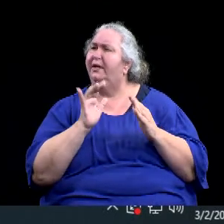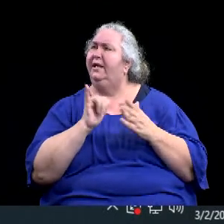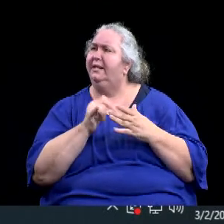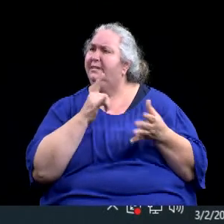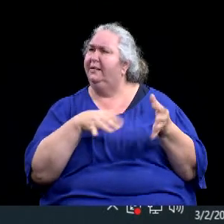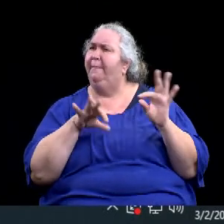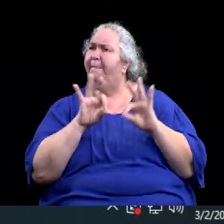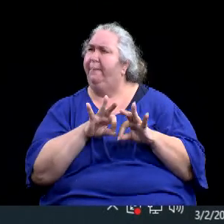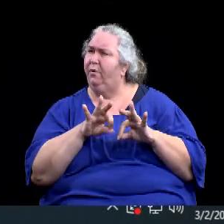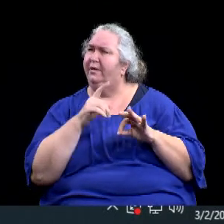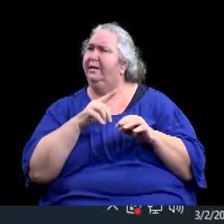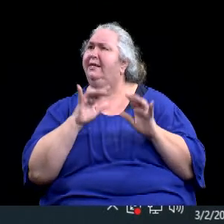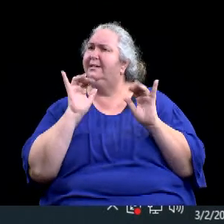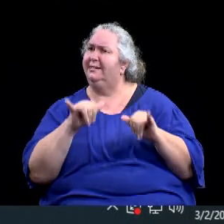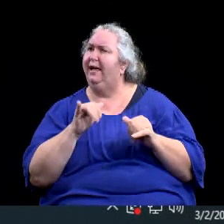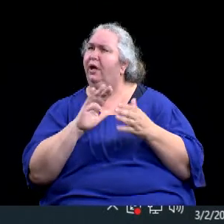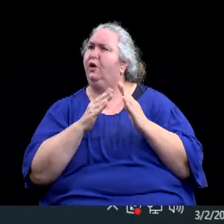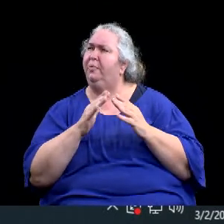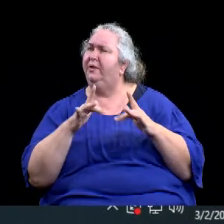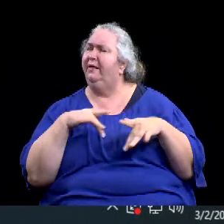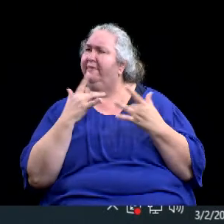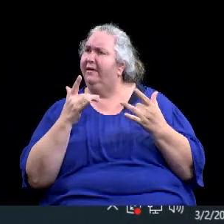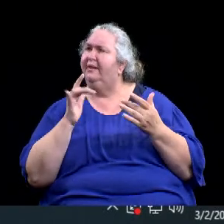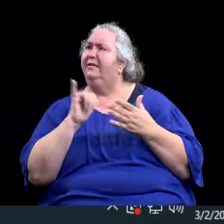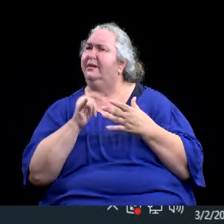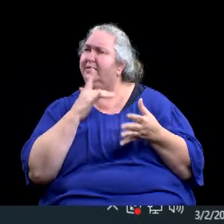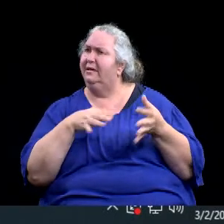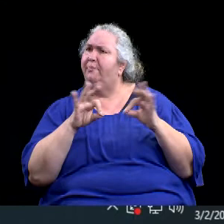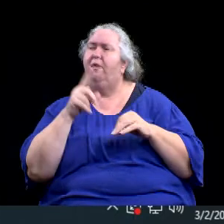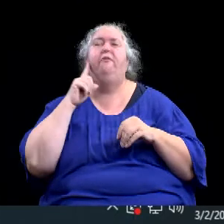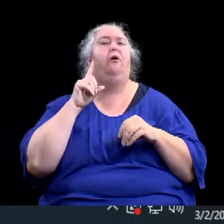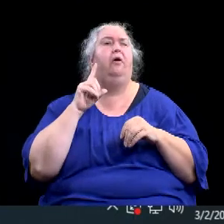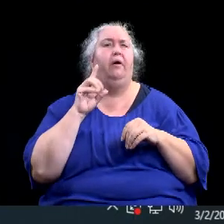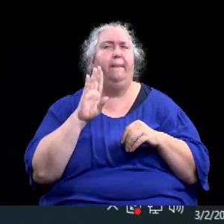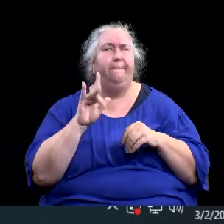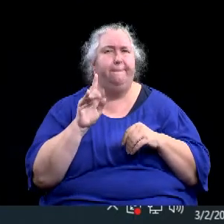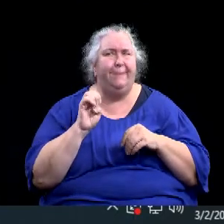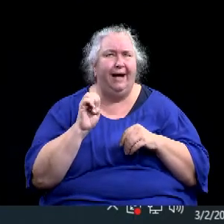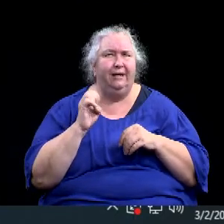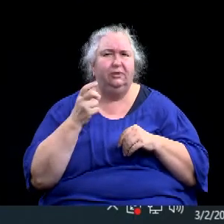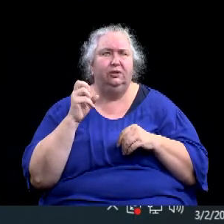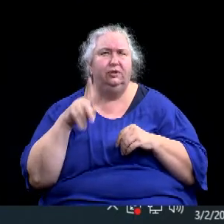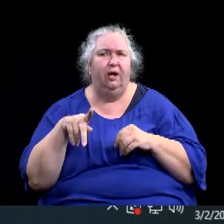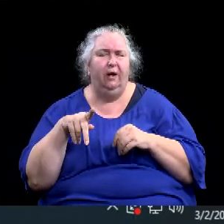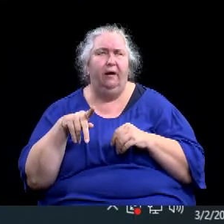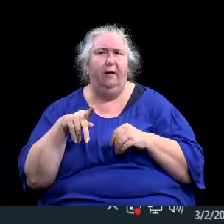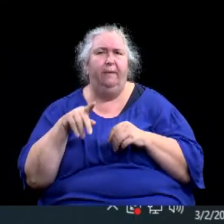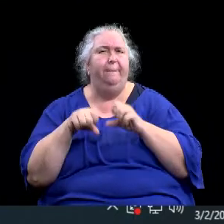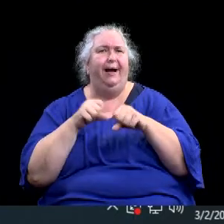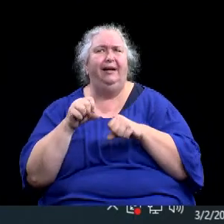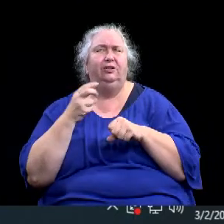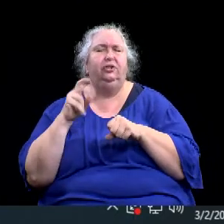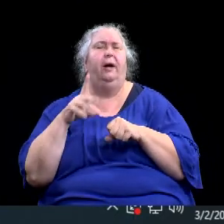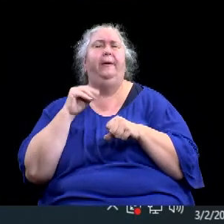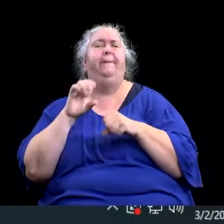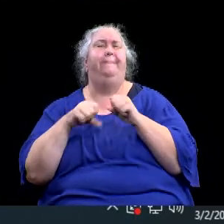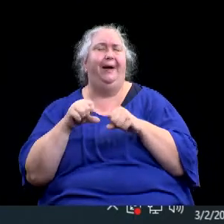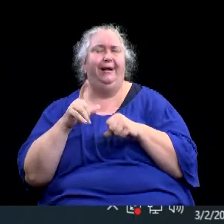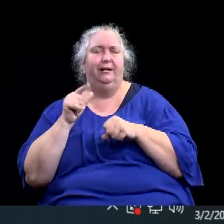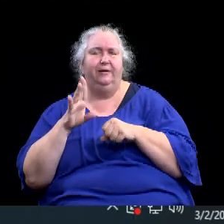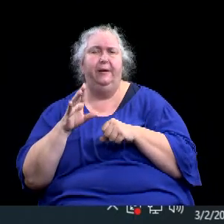of a local bike shops, welfare, and community of local bike clubs and Texas racing bodies depend on municipal parks